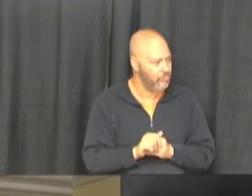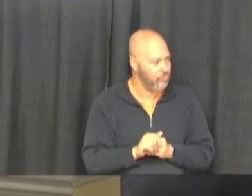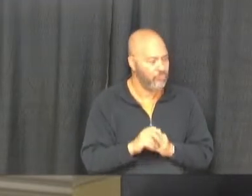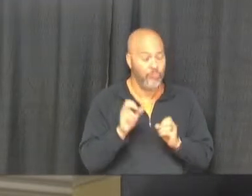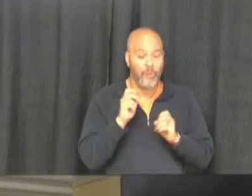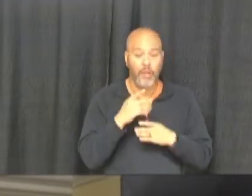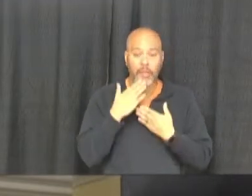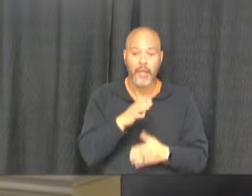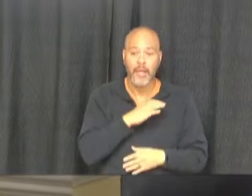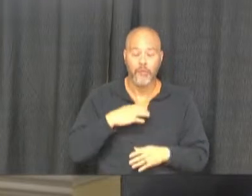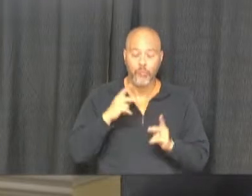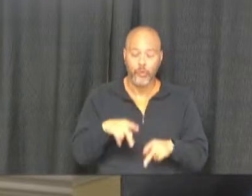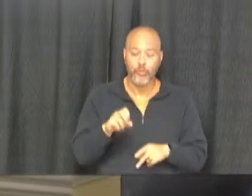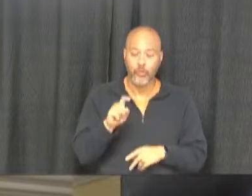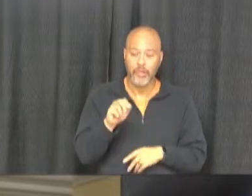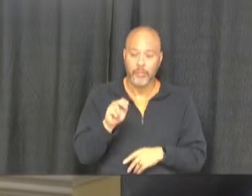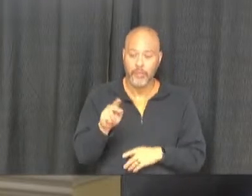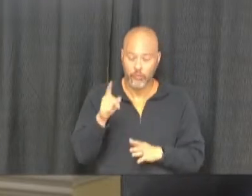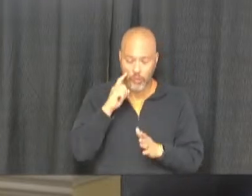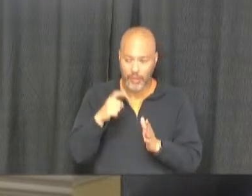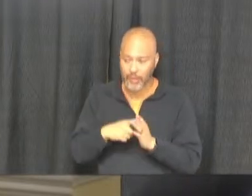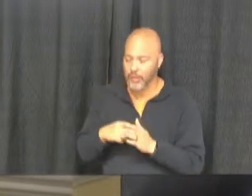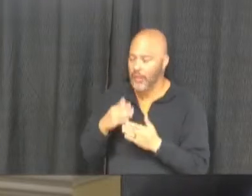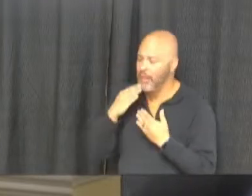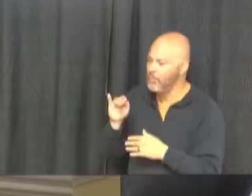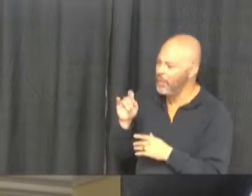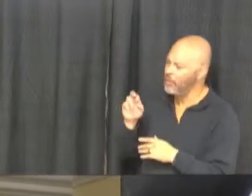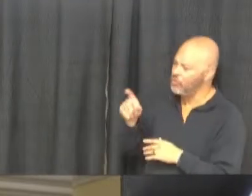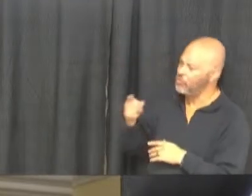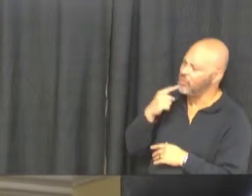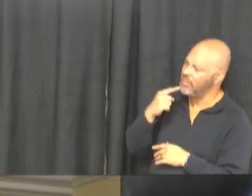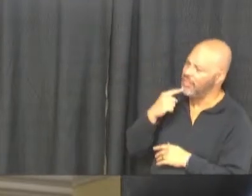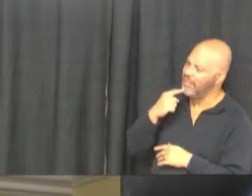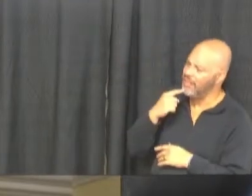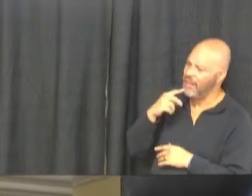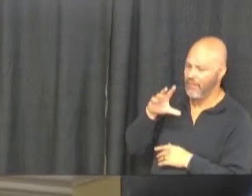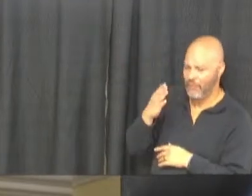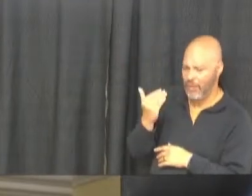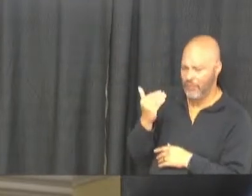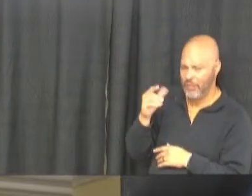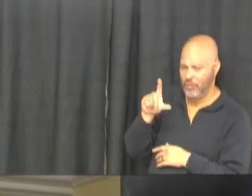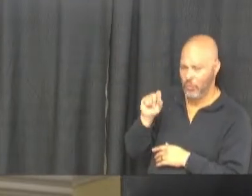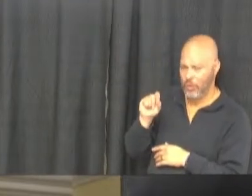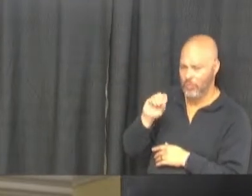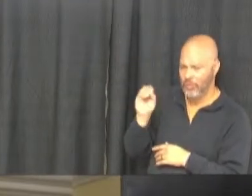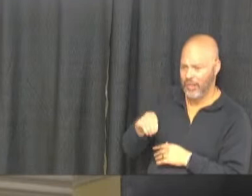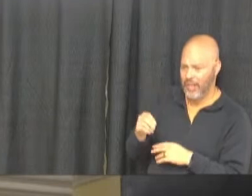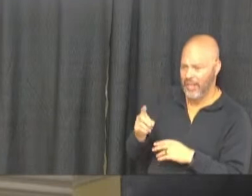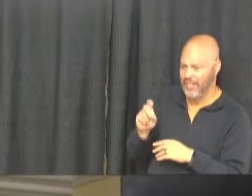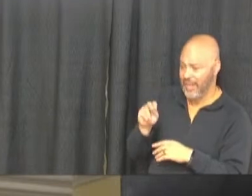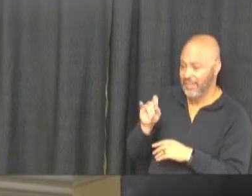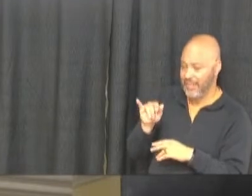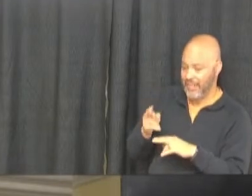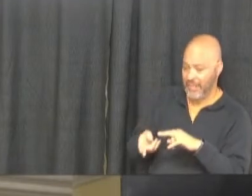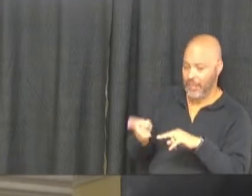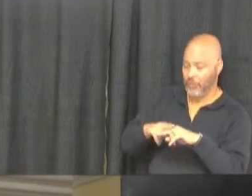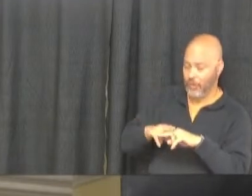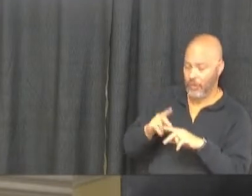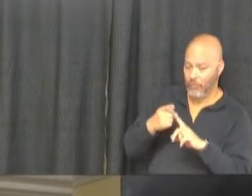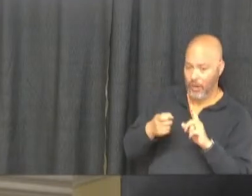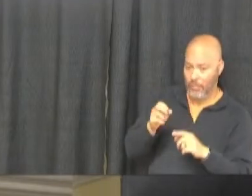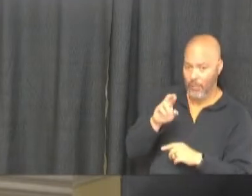Okay, thank you. Councilperson Streetman, you're recognized. Thank you, Mayor. You said it was a 15 to 20% density increase